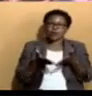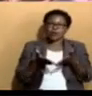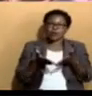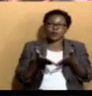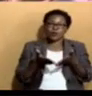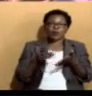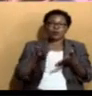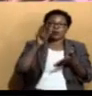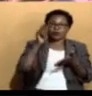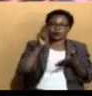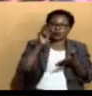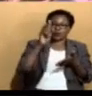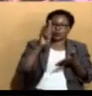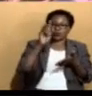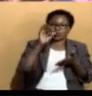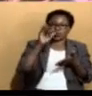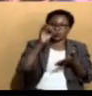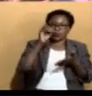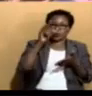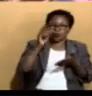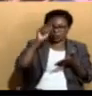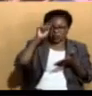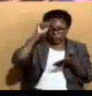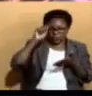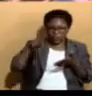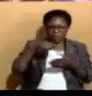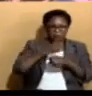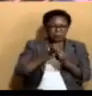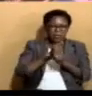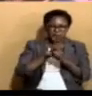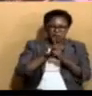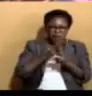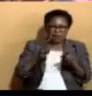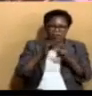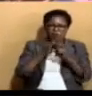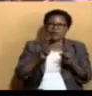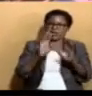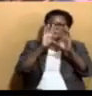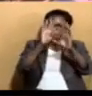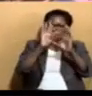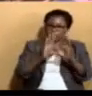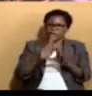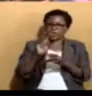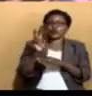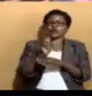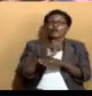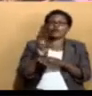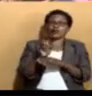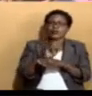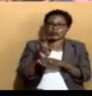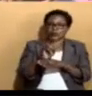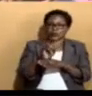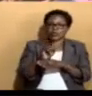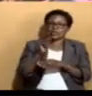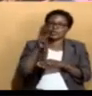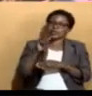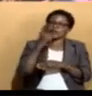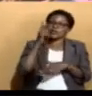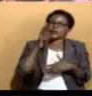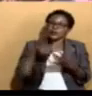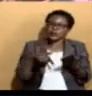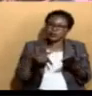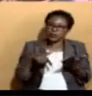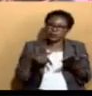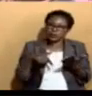Tuyot J.A. made a very important observation that I would like to draw your attention to. And he says